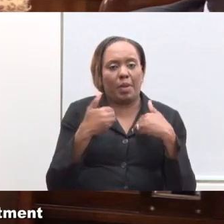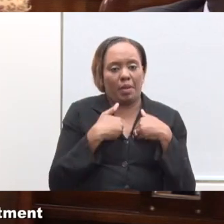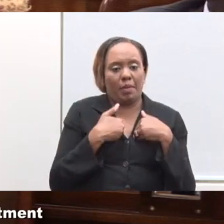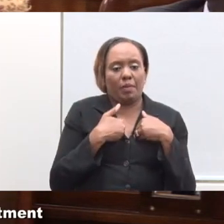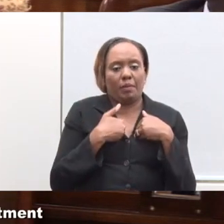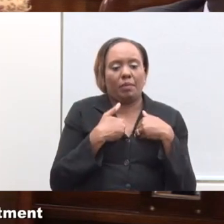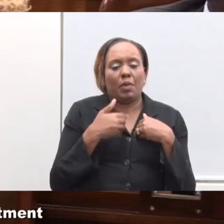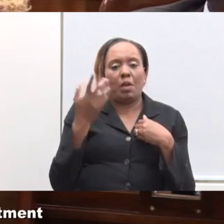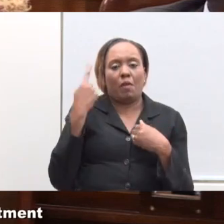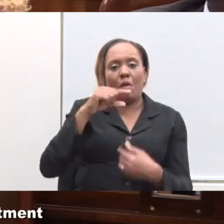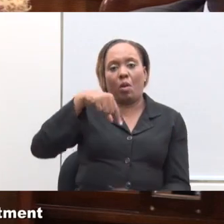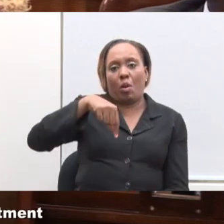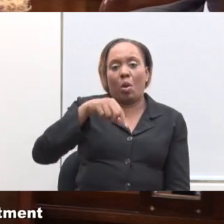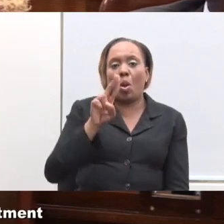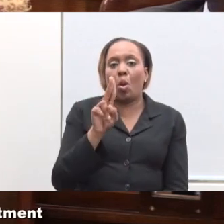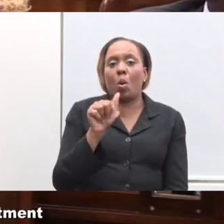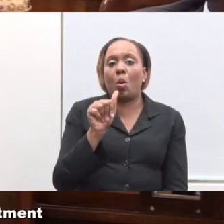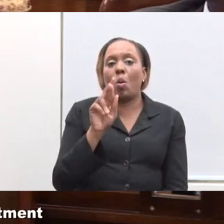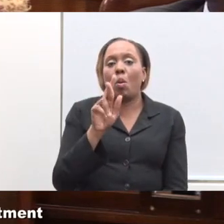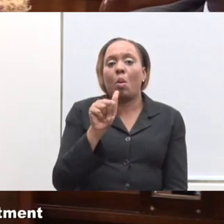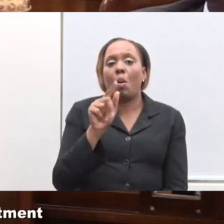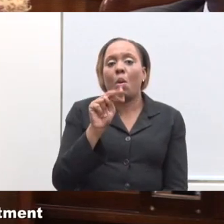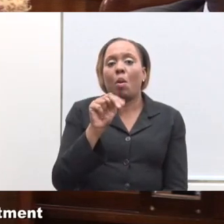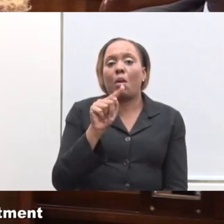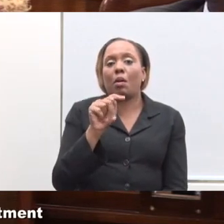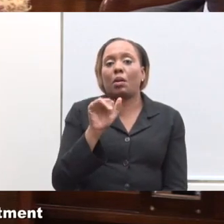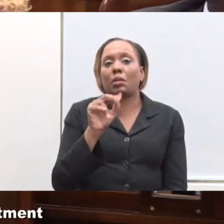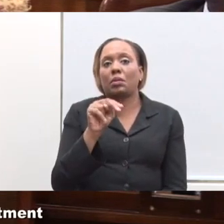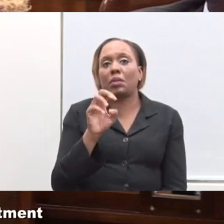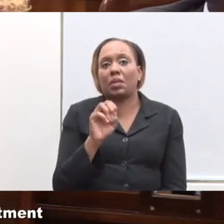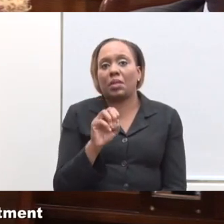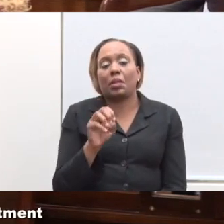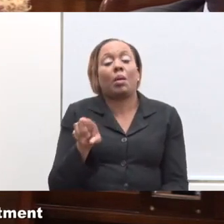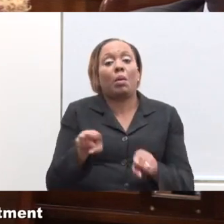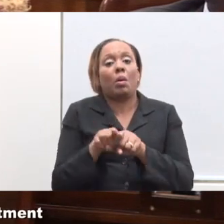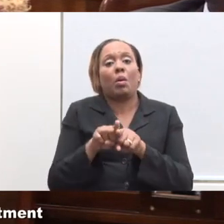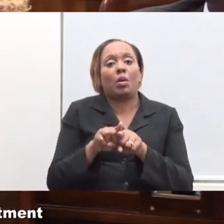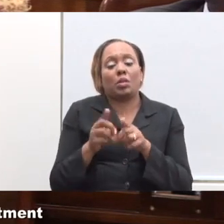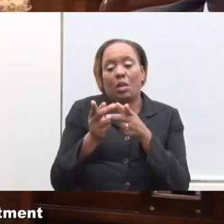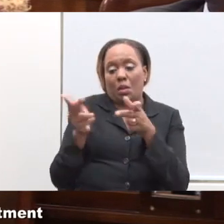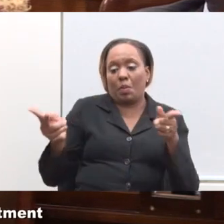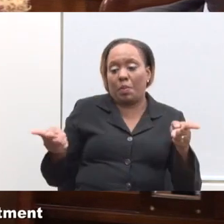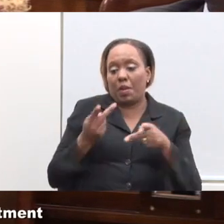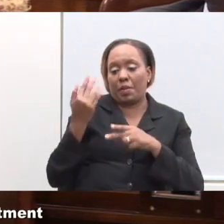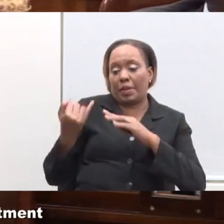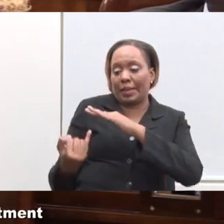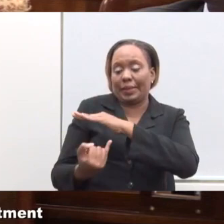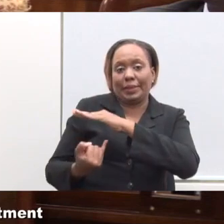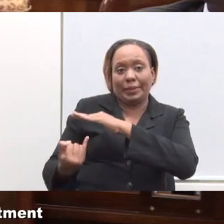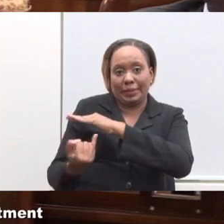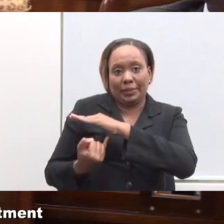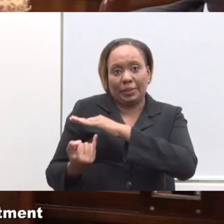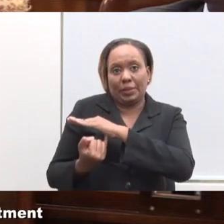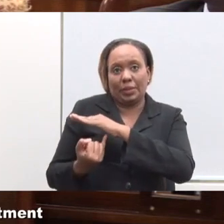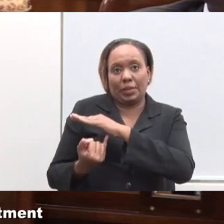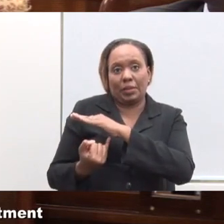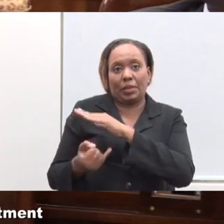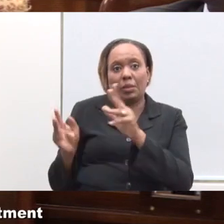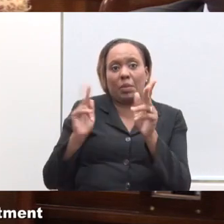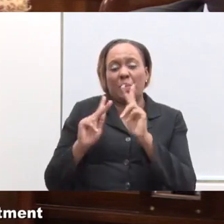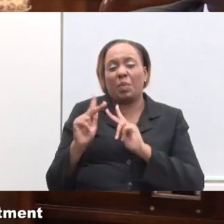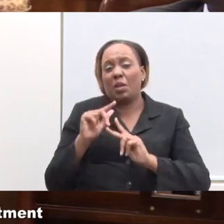well, and a temporary isolation facility for persons who are mild with respect to